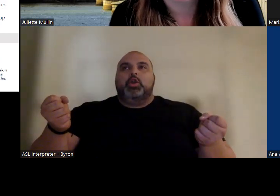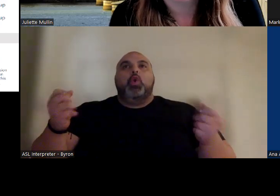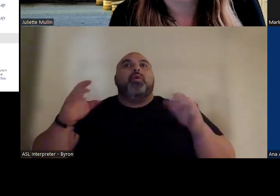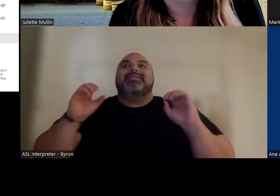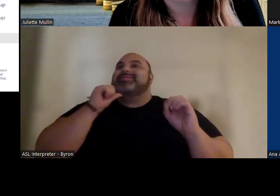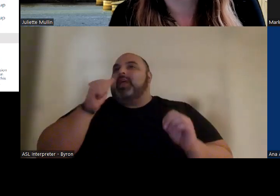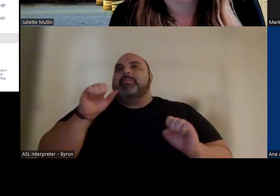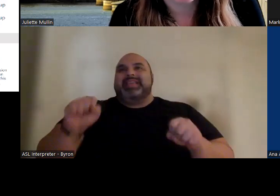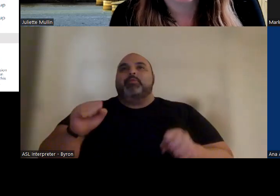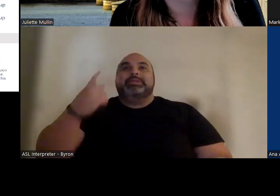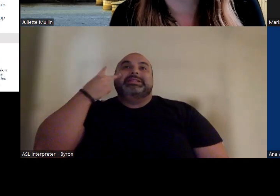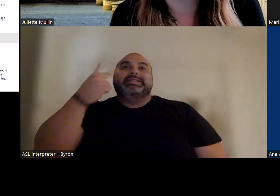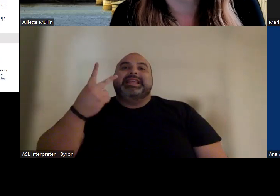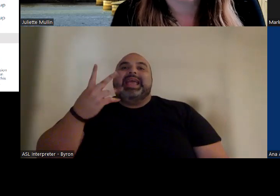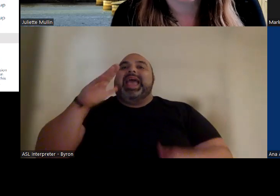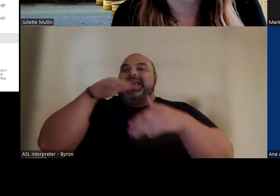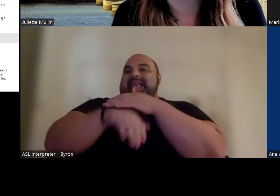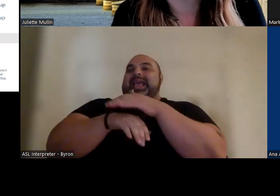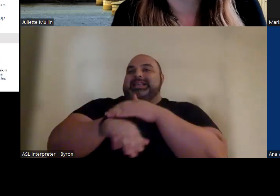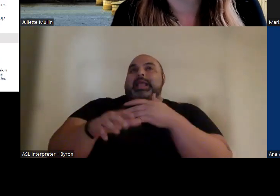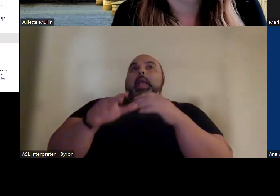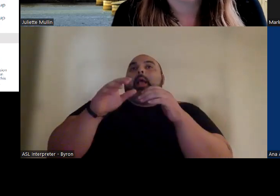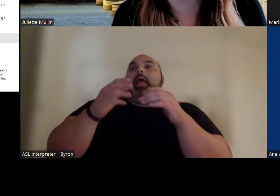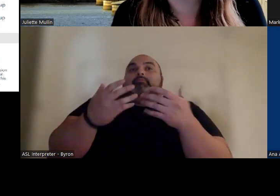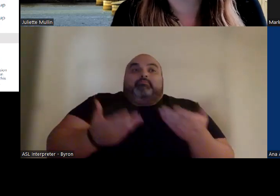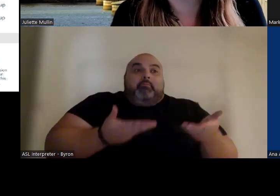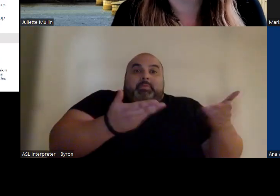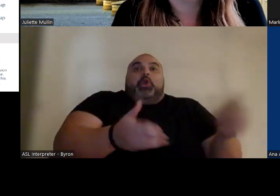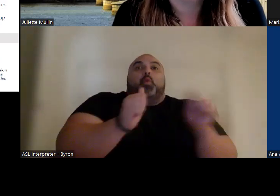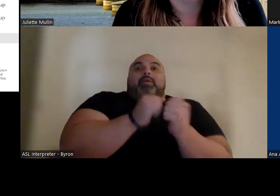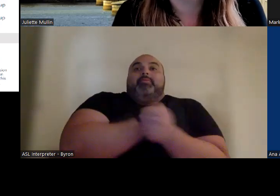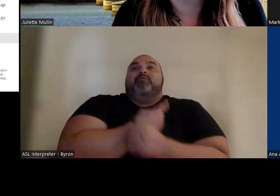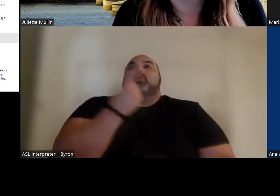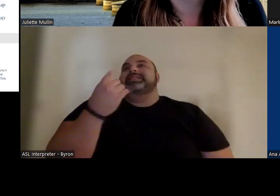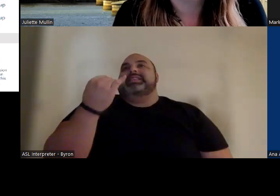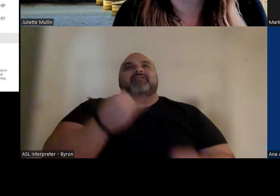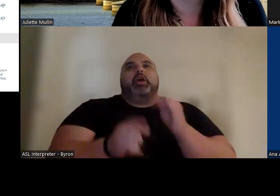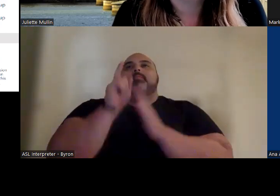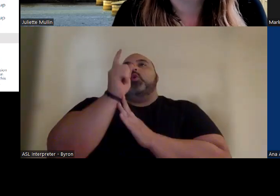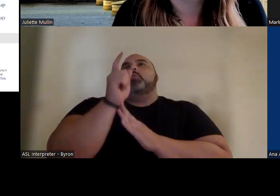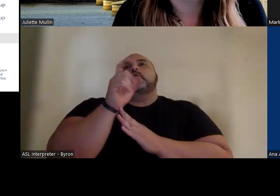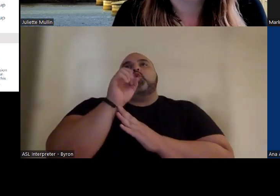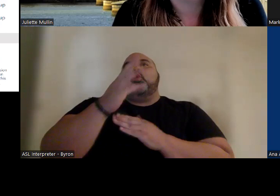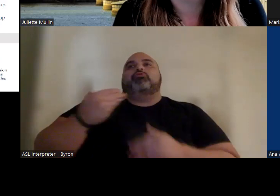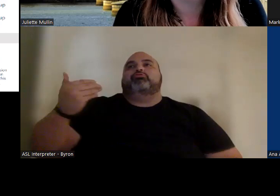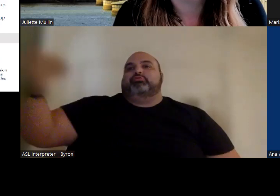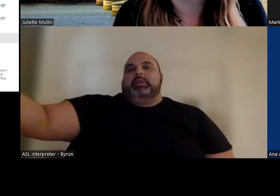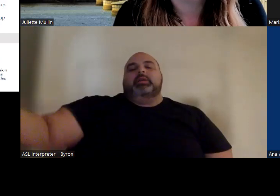able to see and access and be with loved ones in their final moments or just over extended period of time.